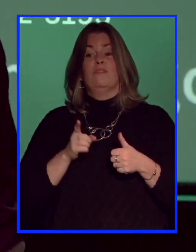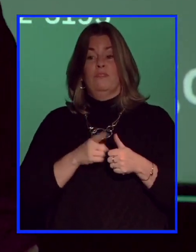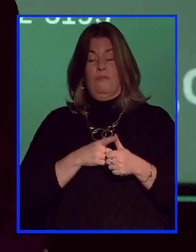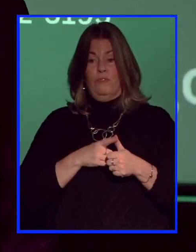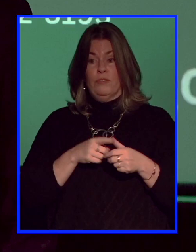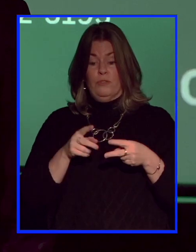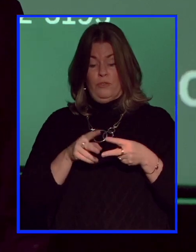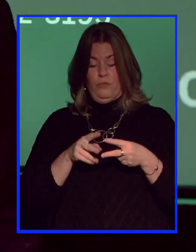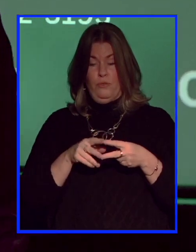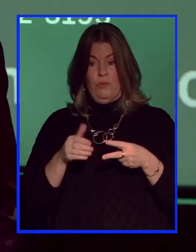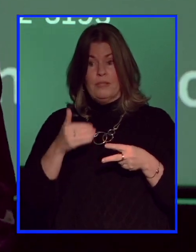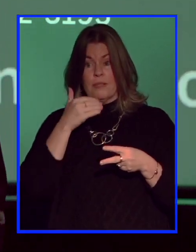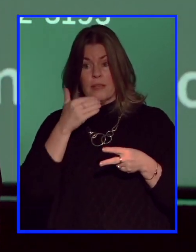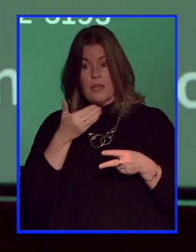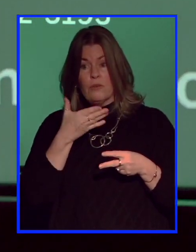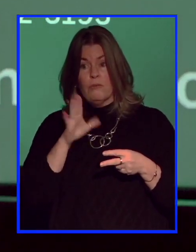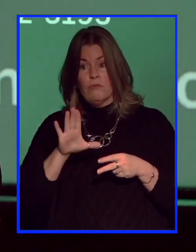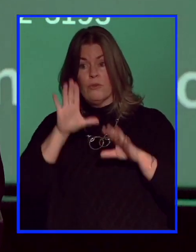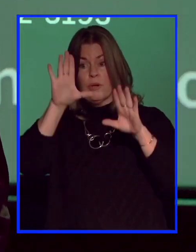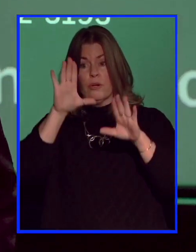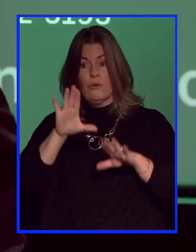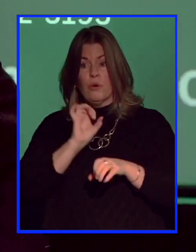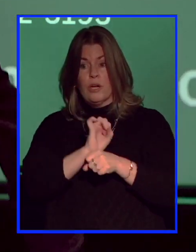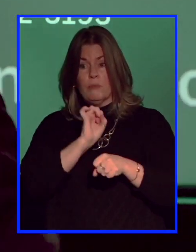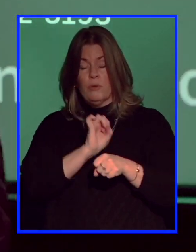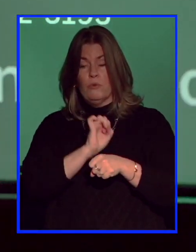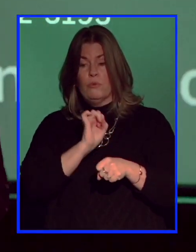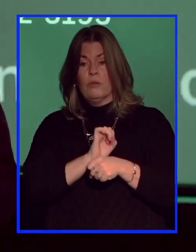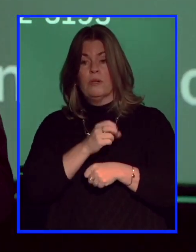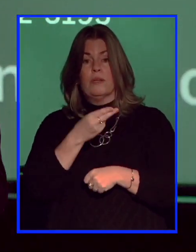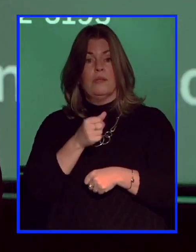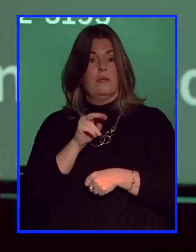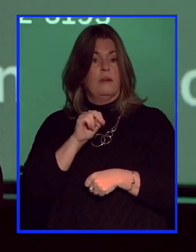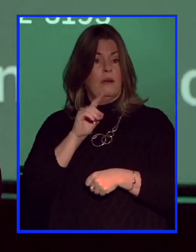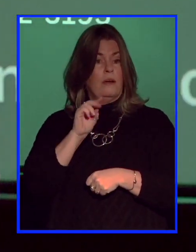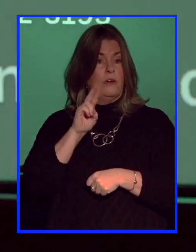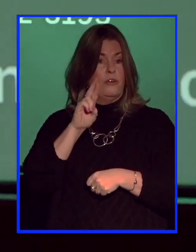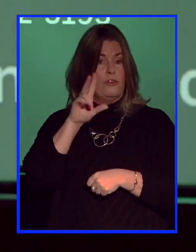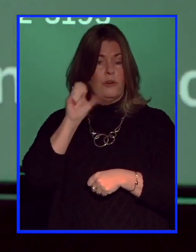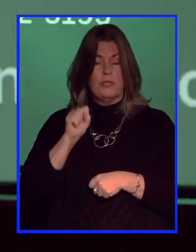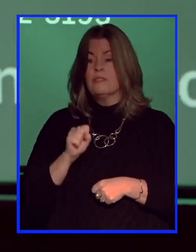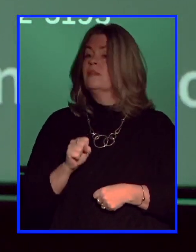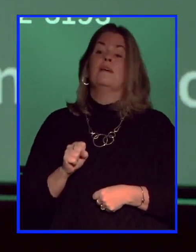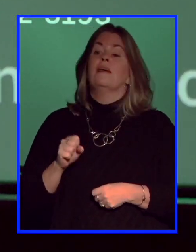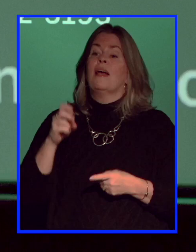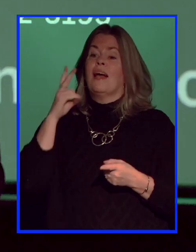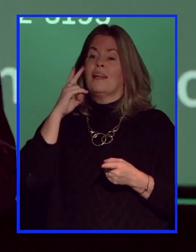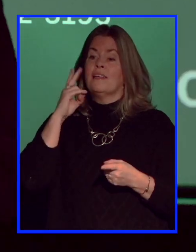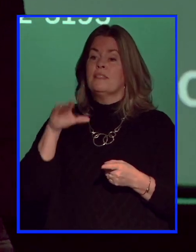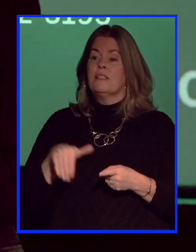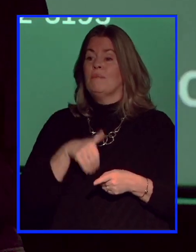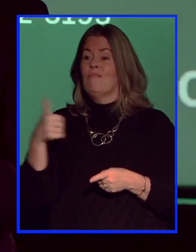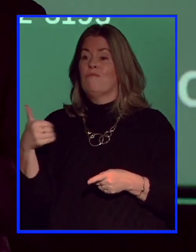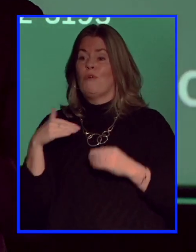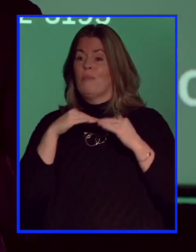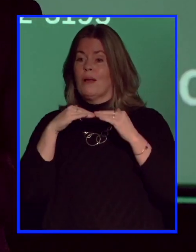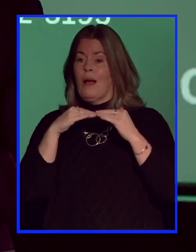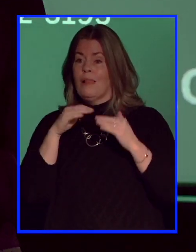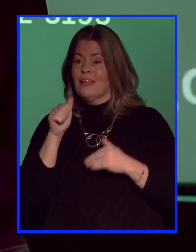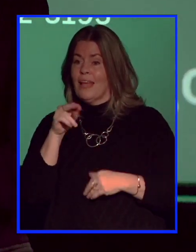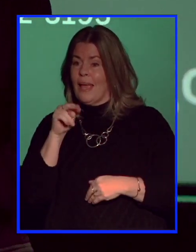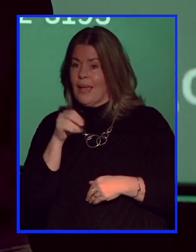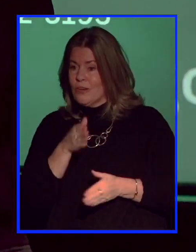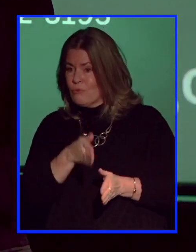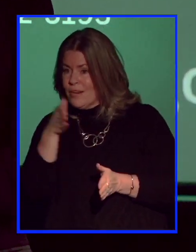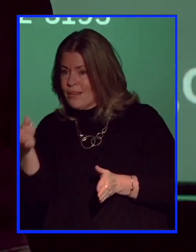in Honduras. And I see my former colleague in the State House, Anne, right next to